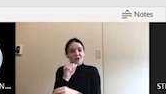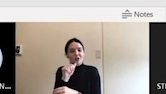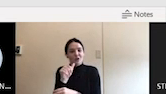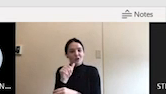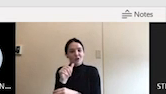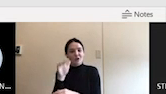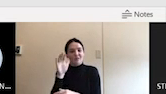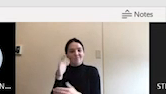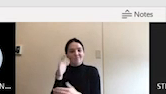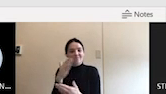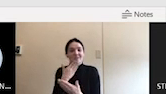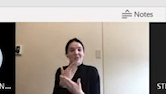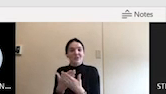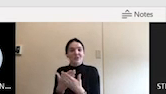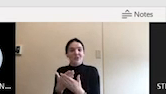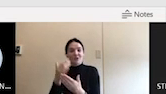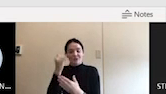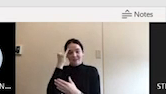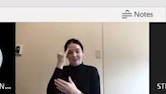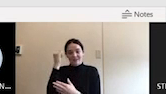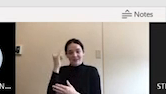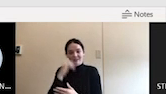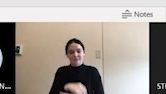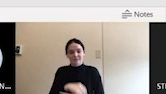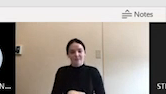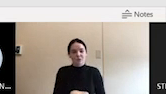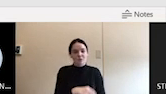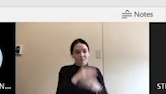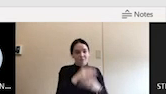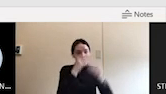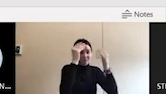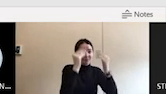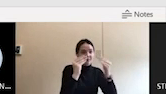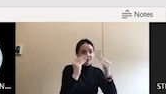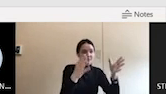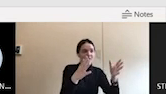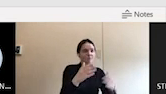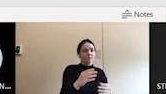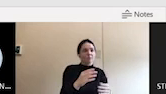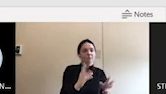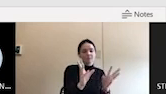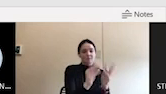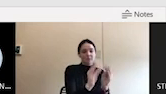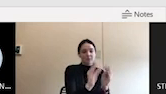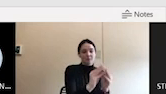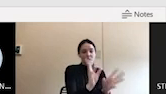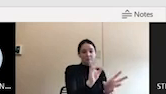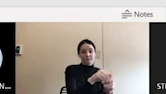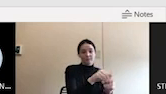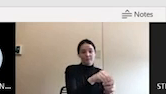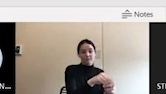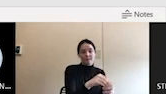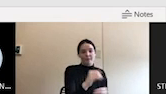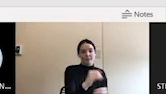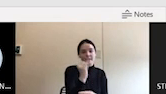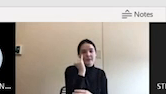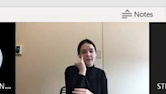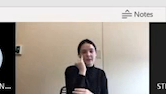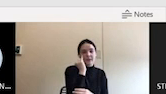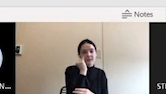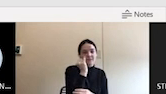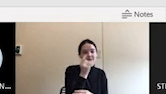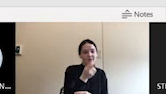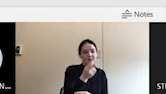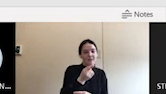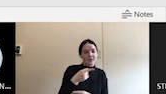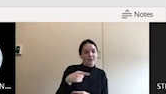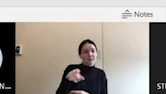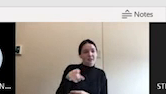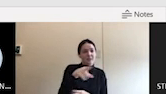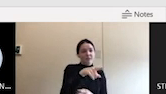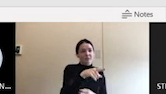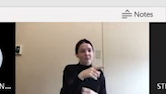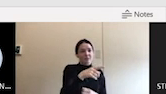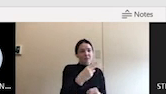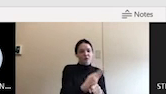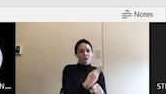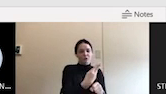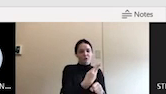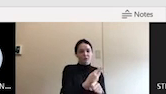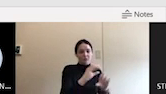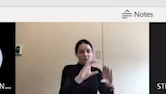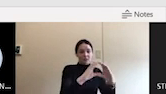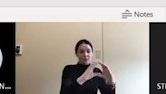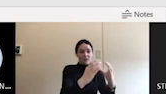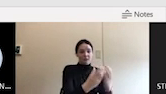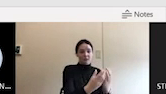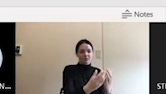our attendees today. Let's say that Divya was doing this experiment with his physics class. What other